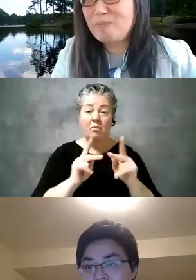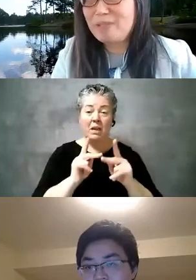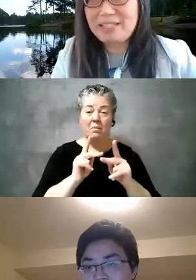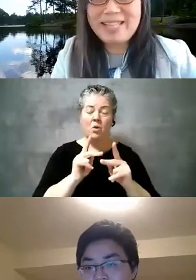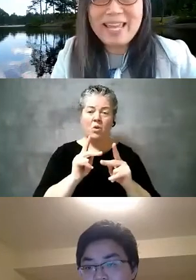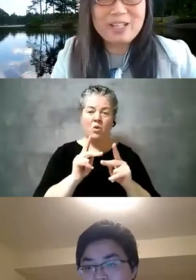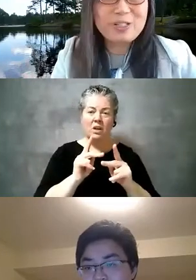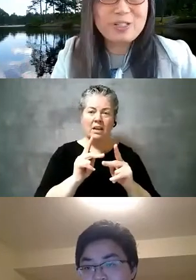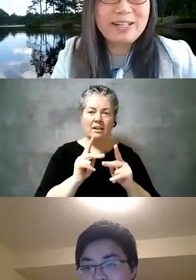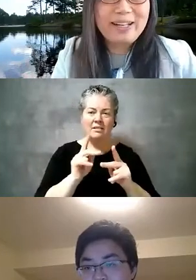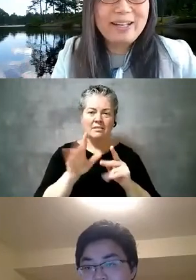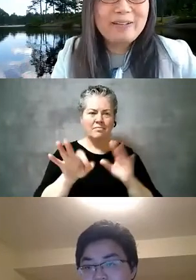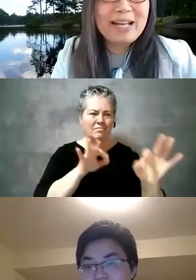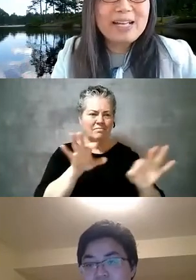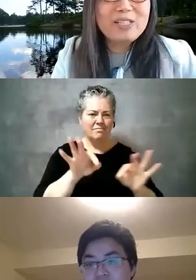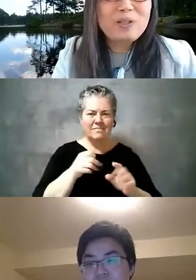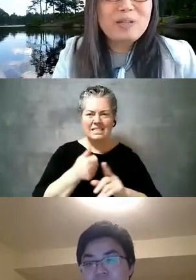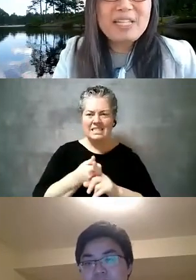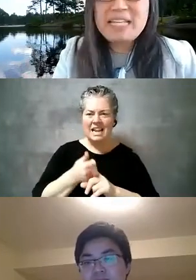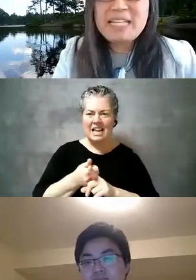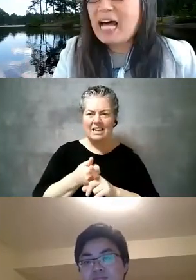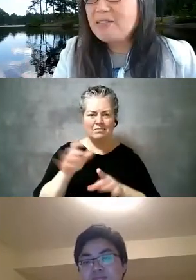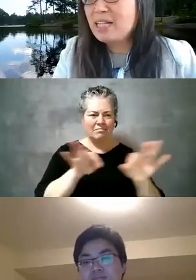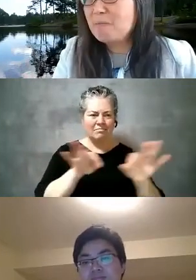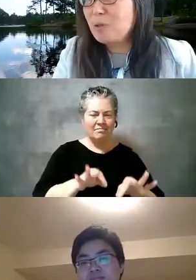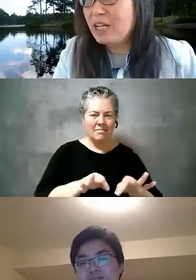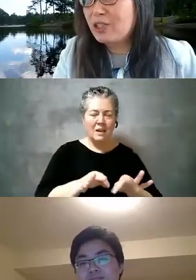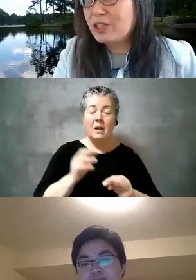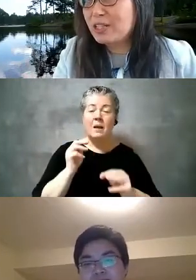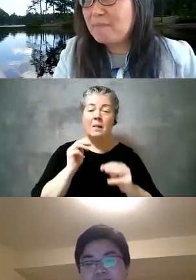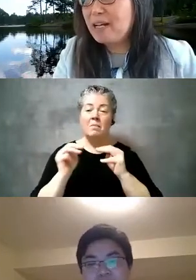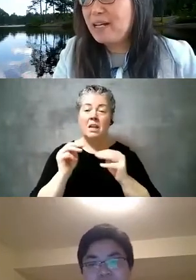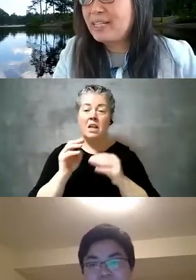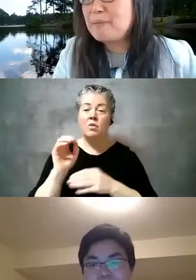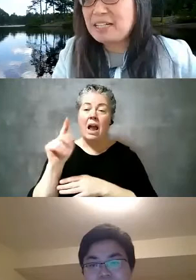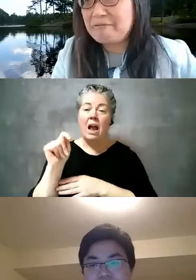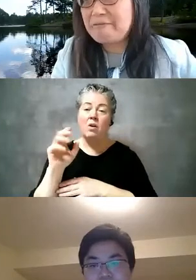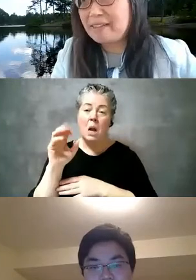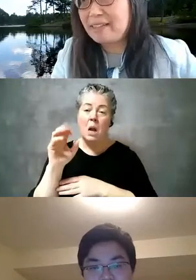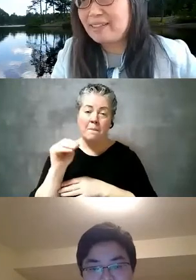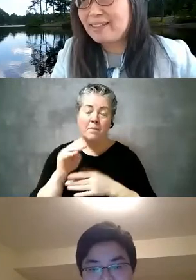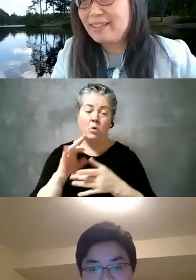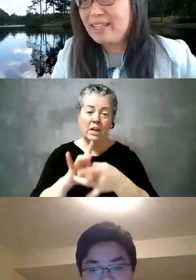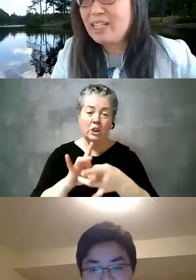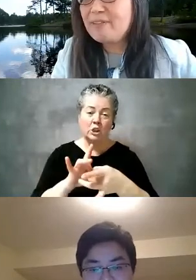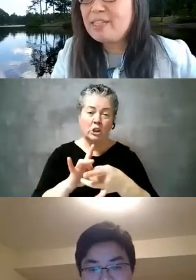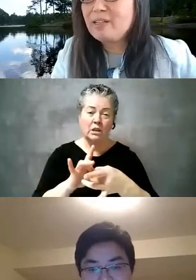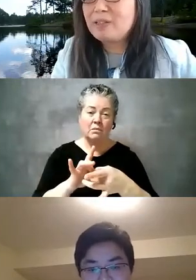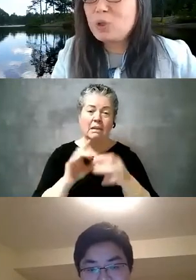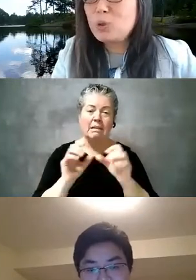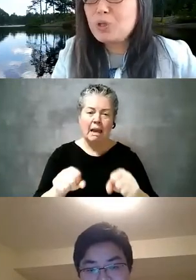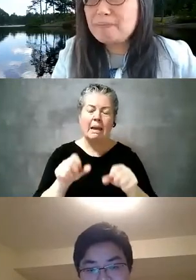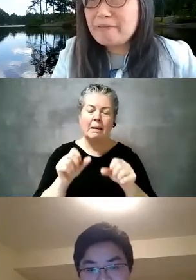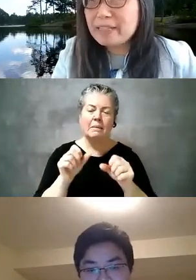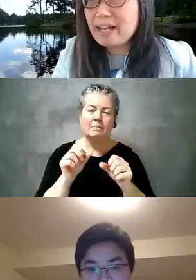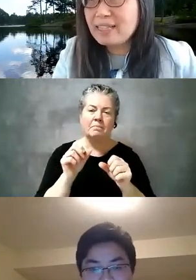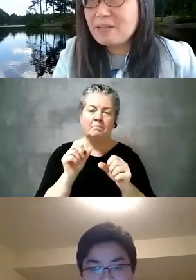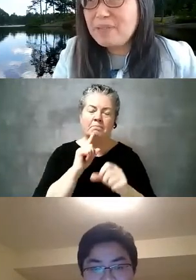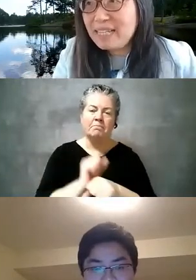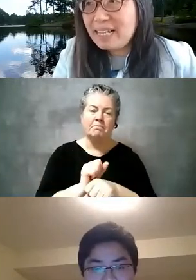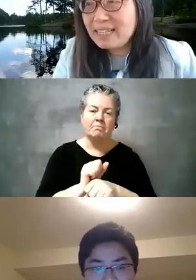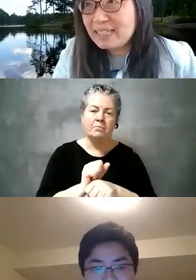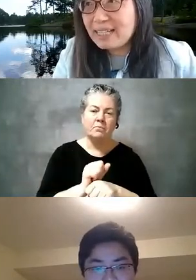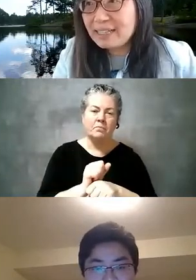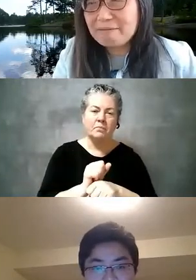this intermediate stage, right? So the mediator outcome relationship can be confounded, even though the treatment effect on